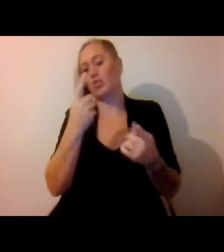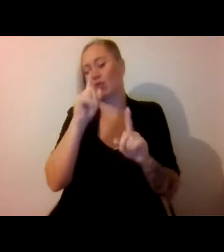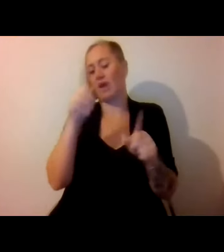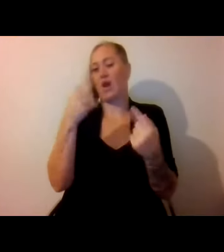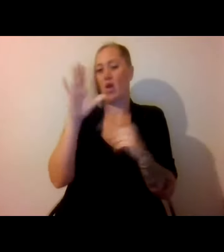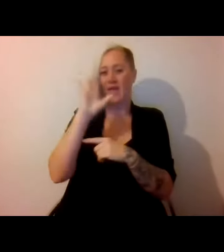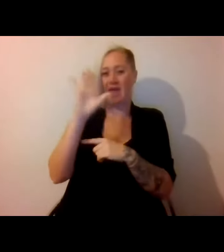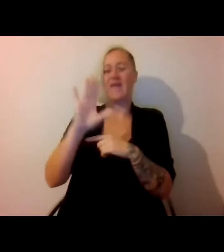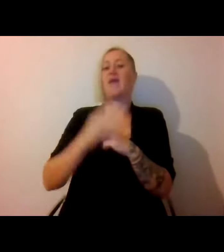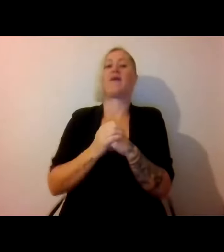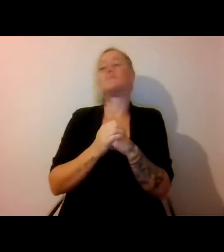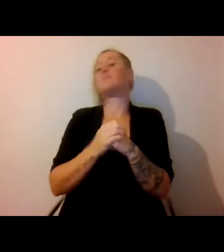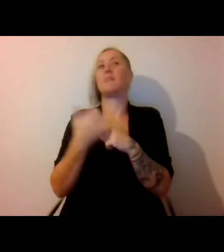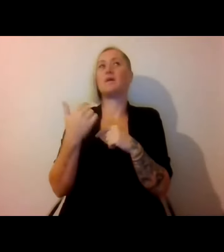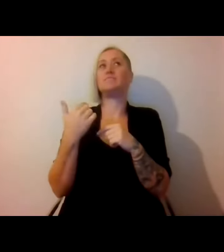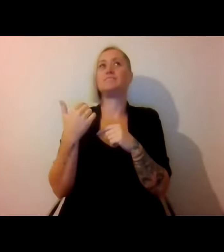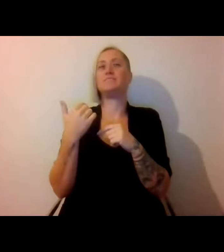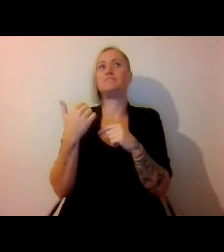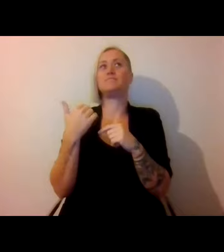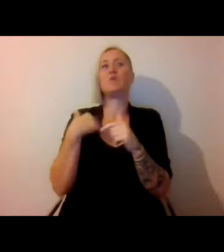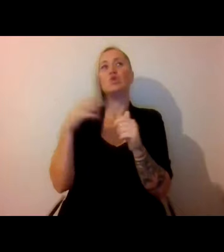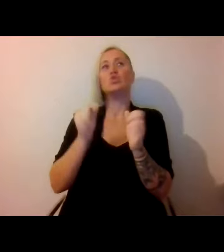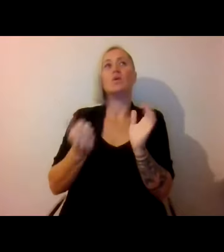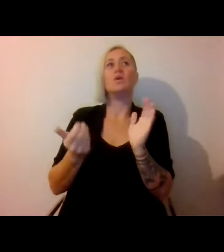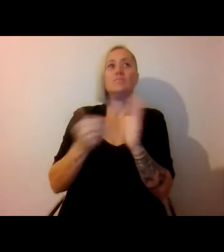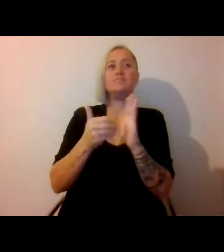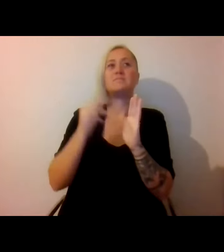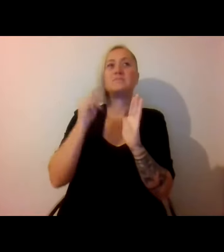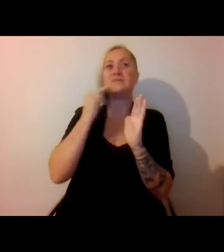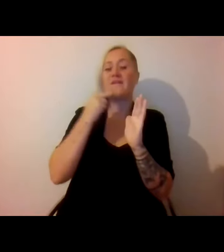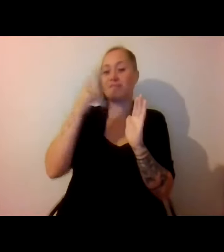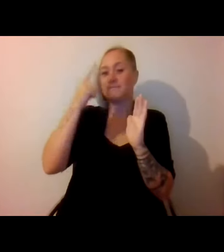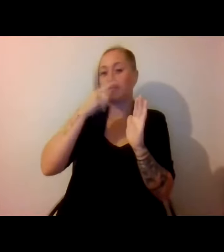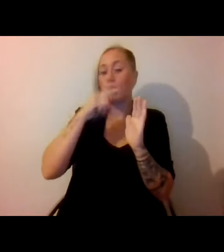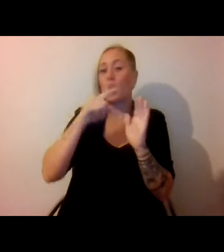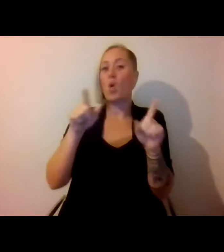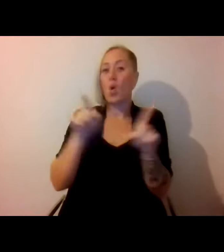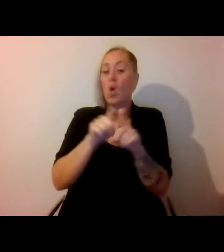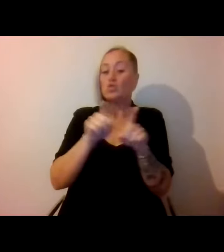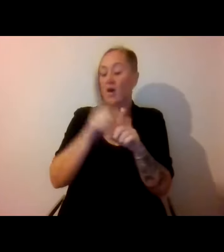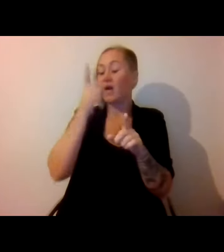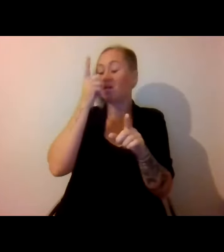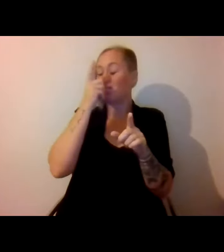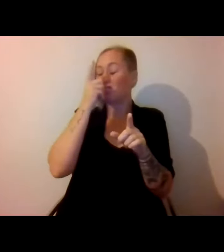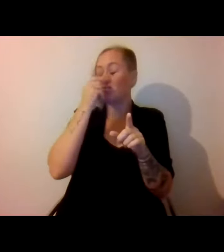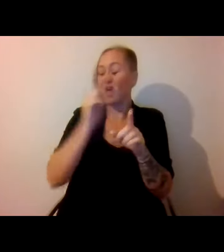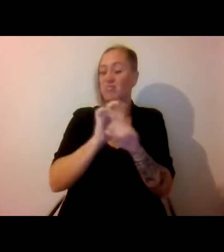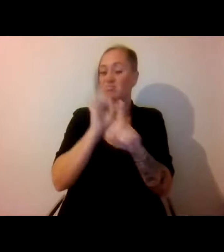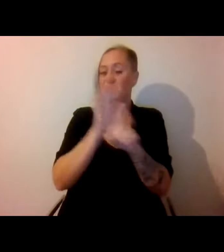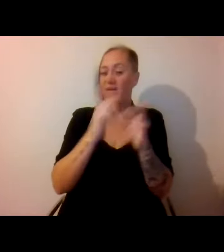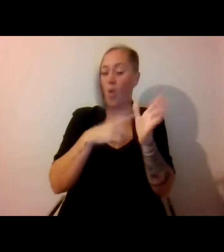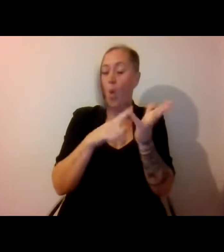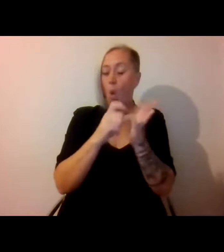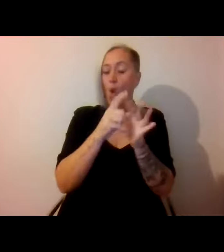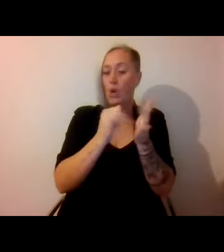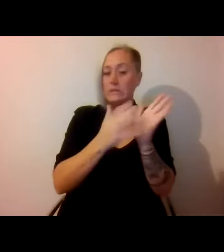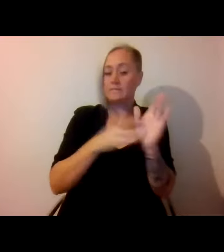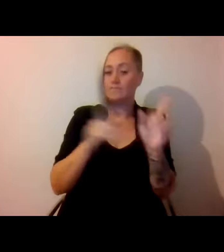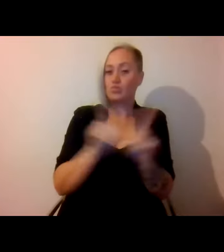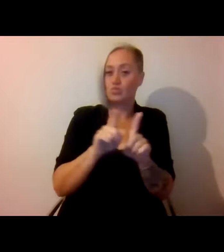I should note that deaf people are also capable of autism themselves. It often